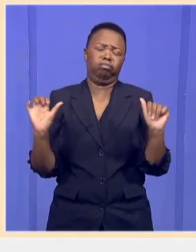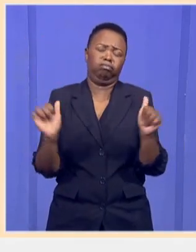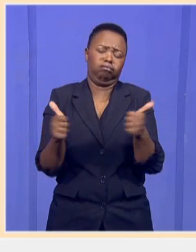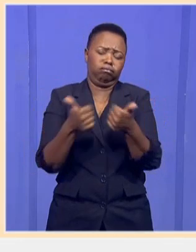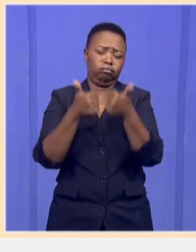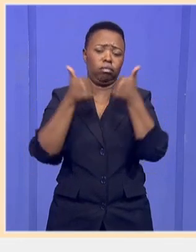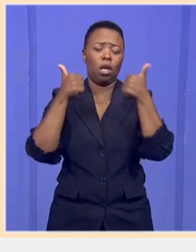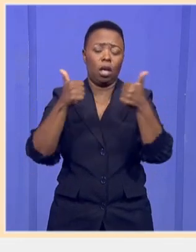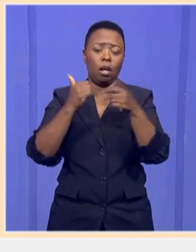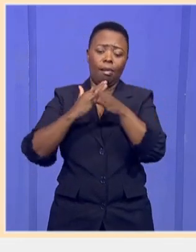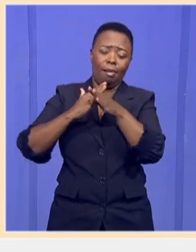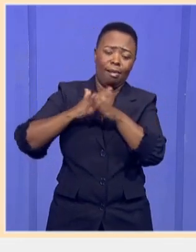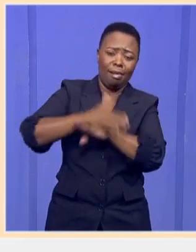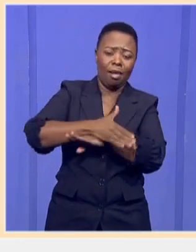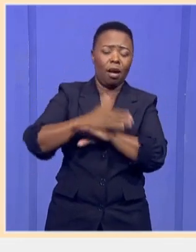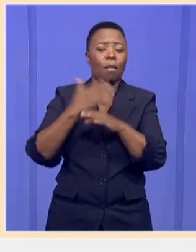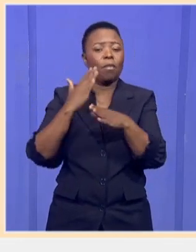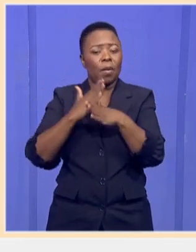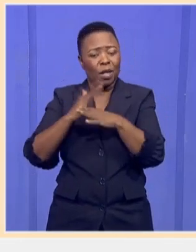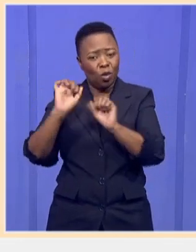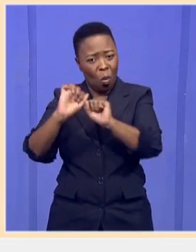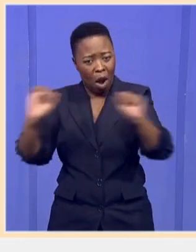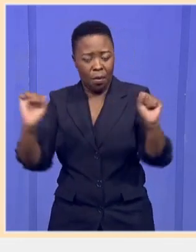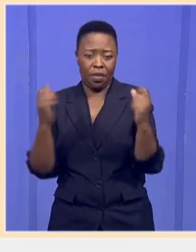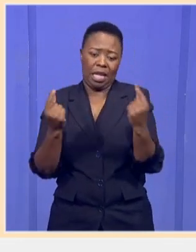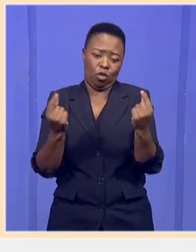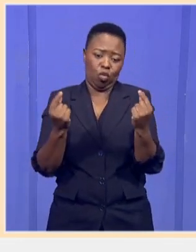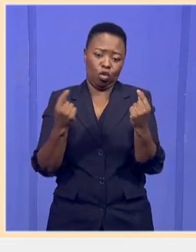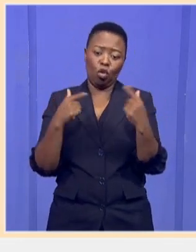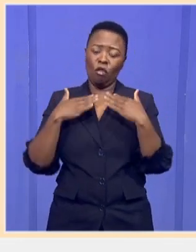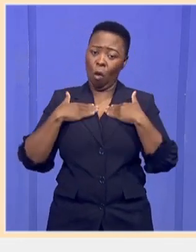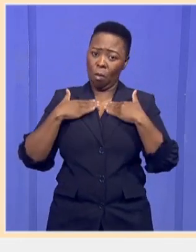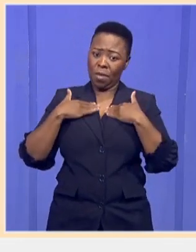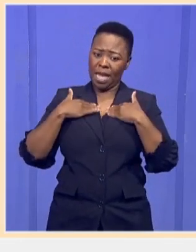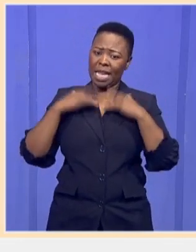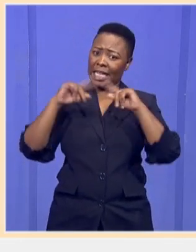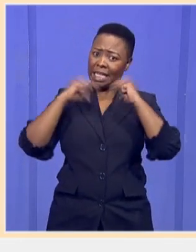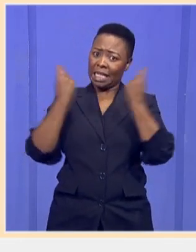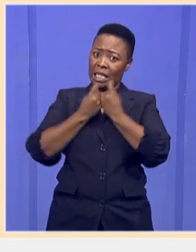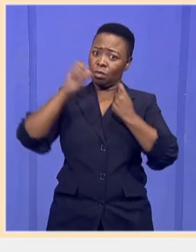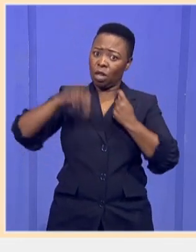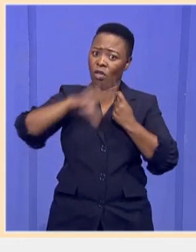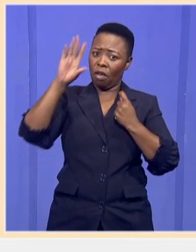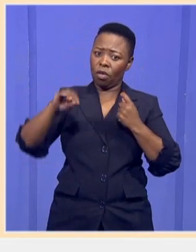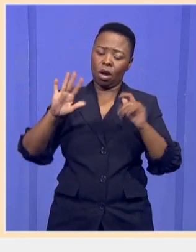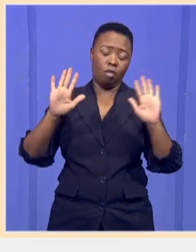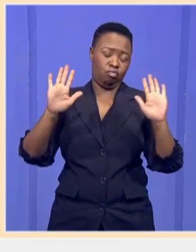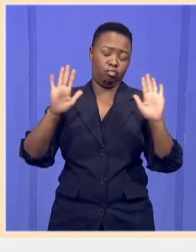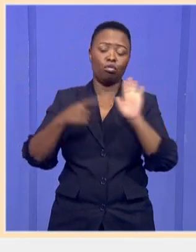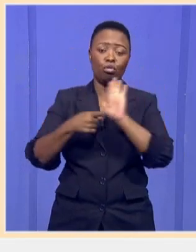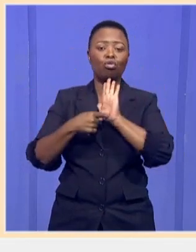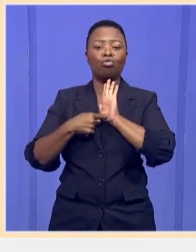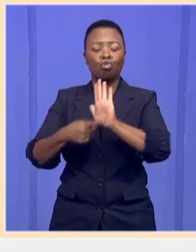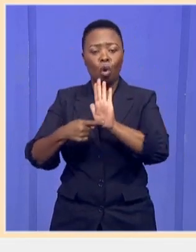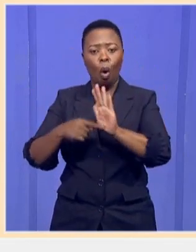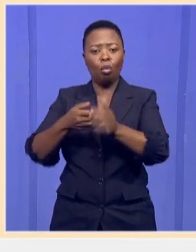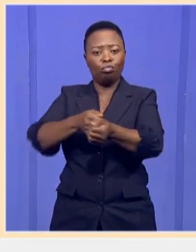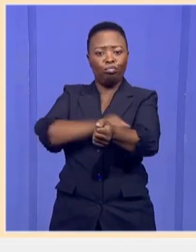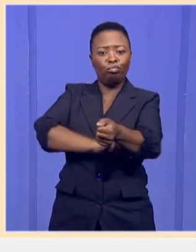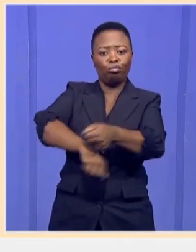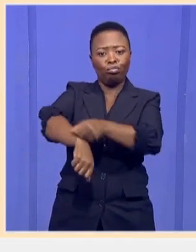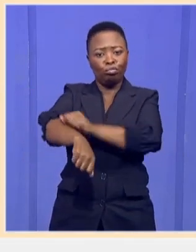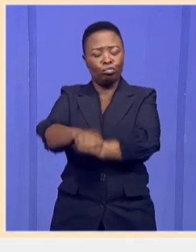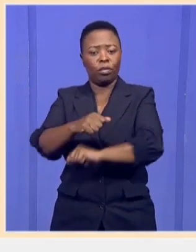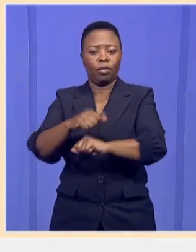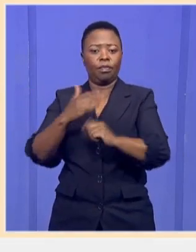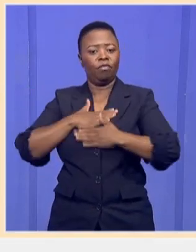duty in the work that they did. And for me, Team South Africa showed its mettle. And what we